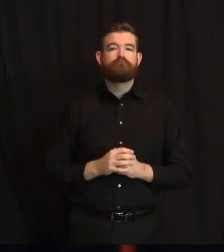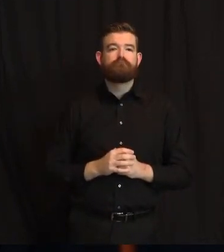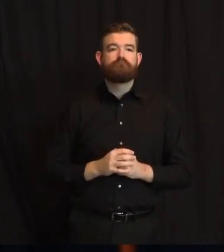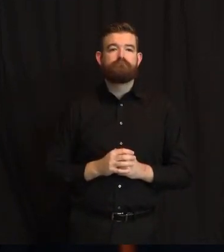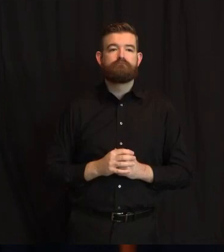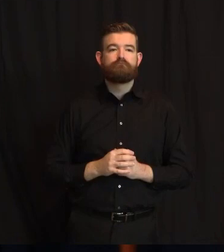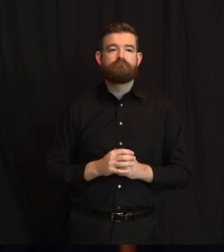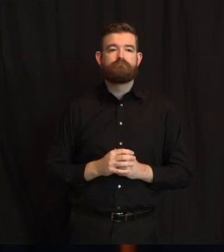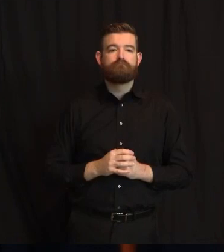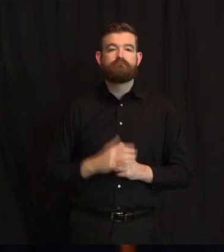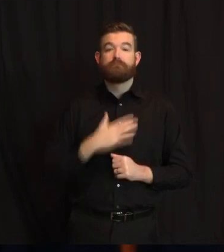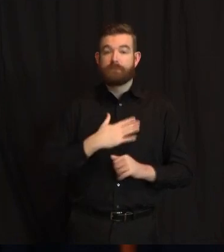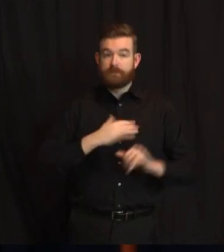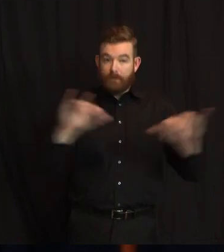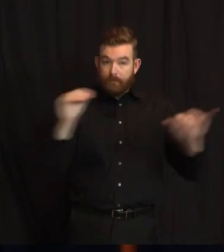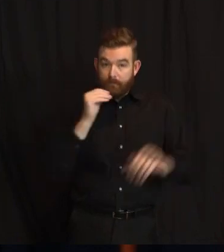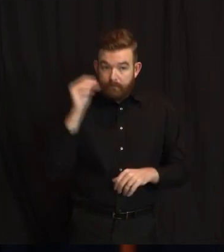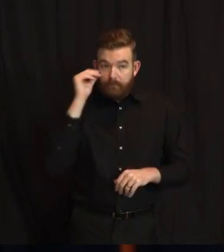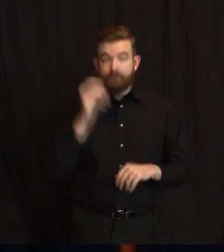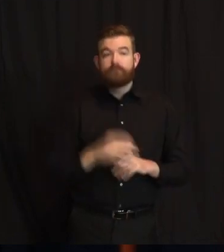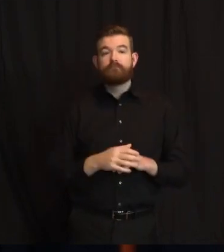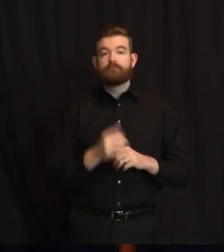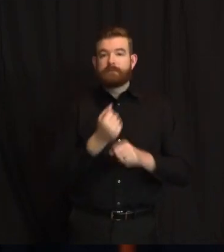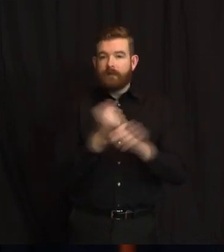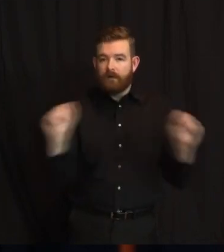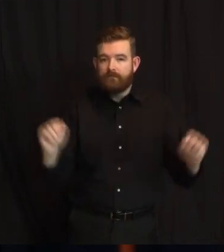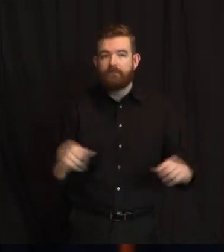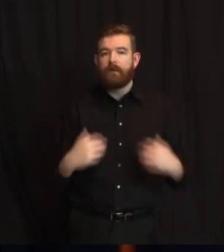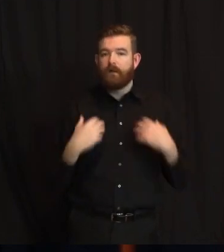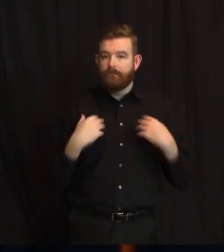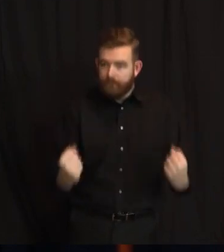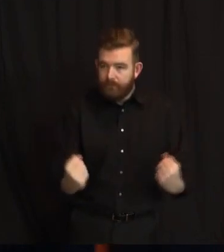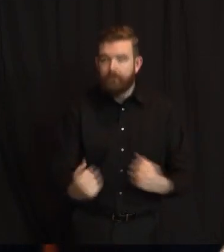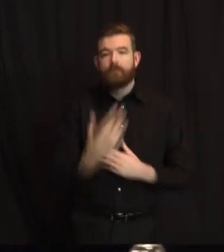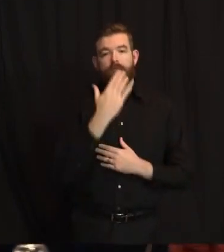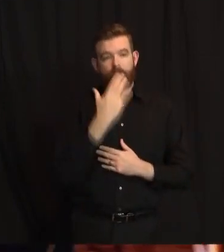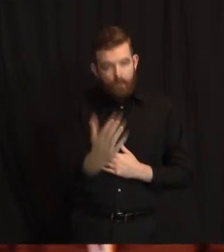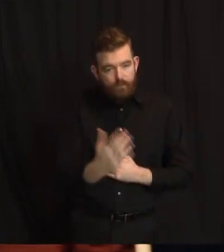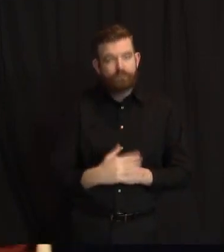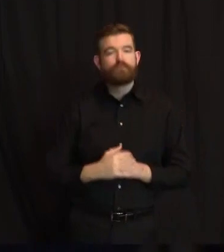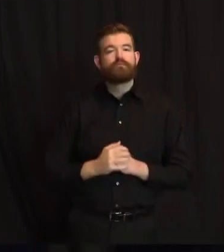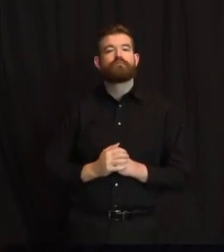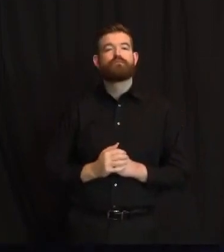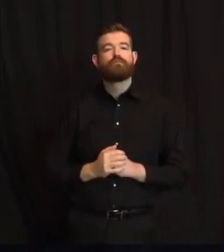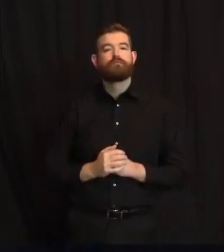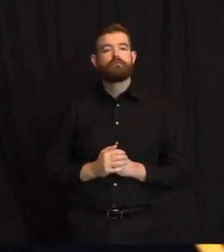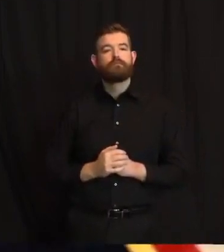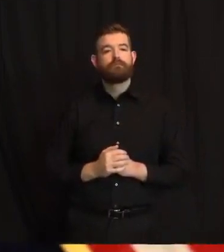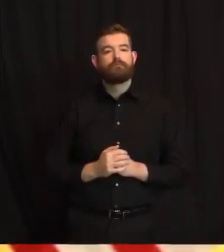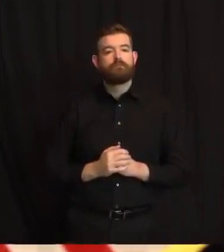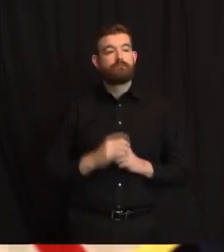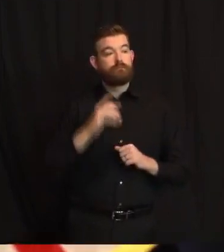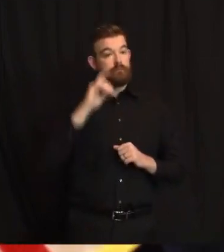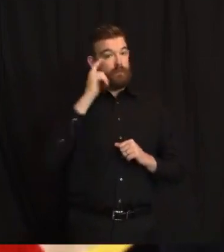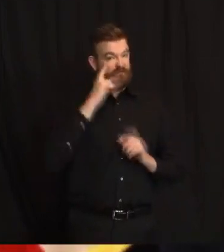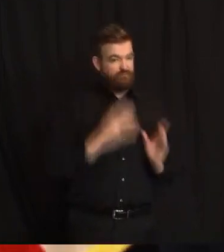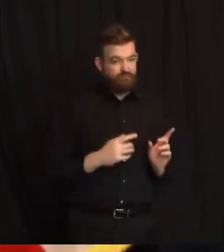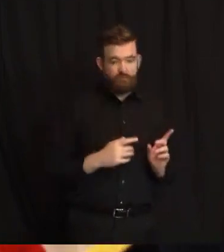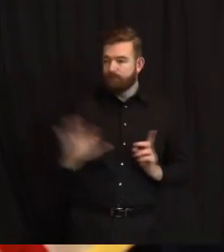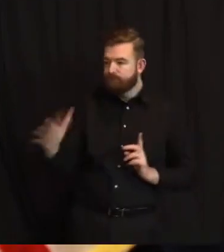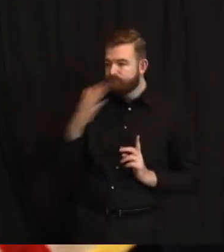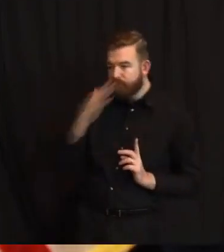home, stay safe, and stay healthy. Thank you. Judy, thank you, and thank you for everything. And by the way, I want to thank the